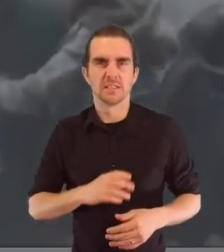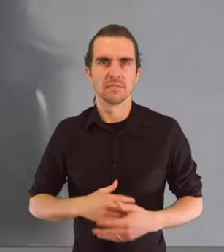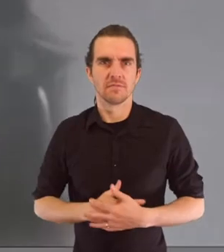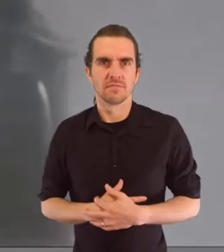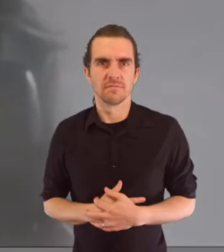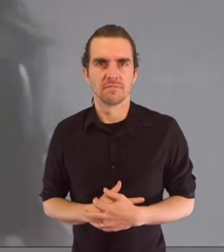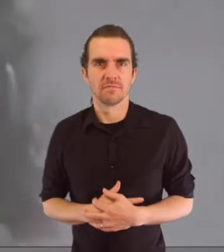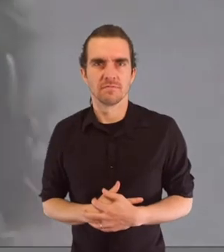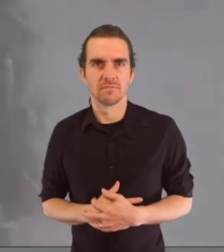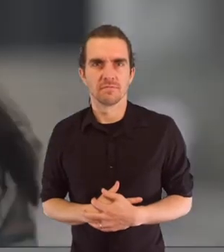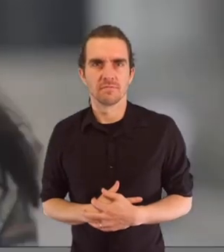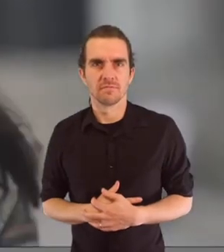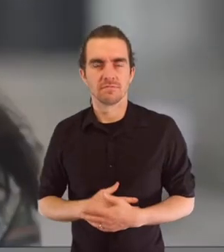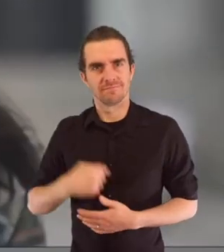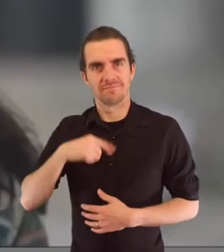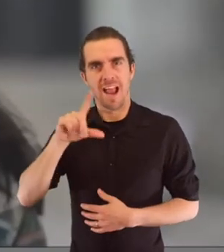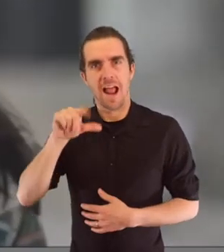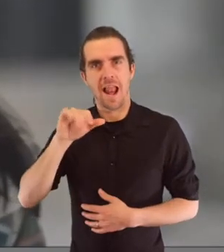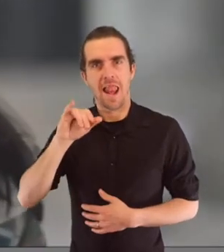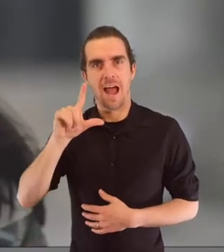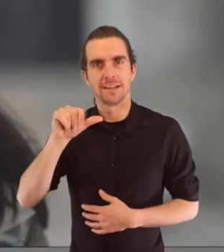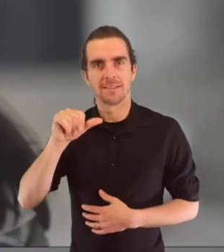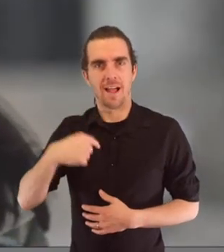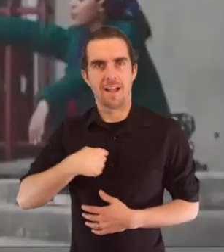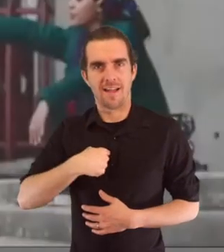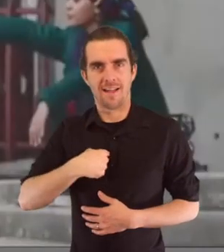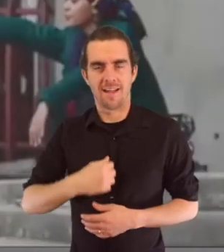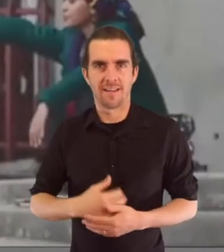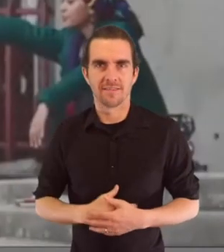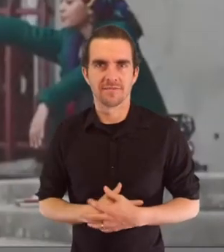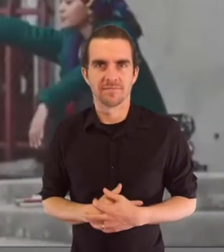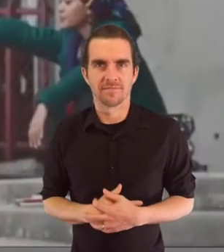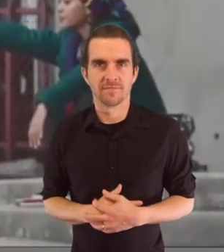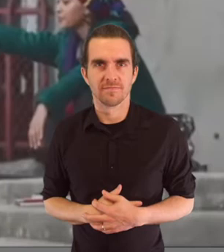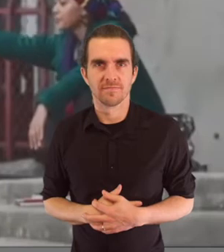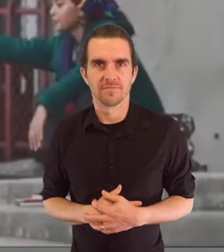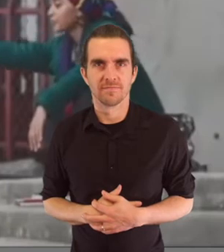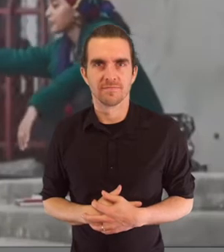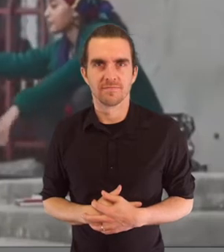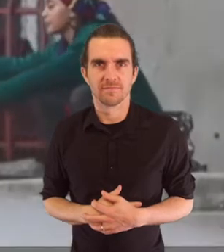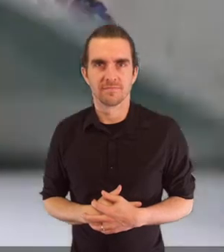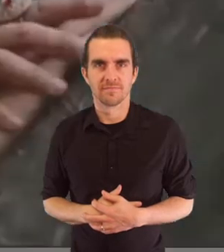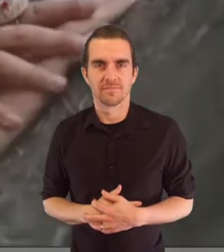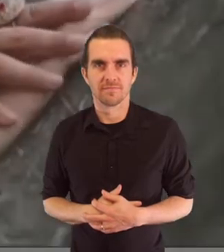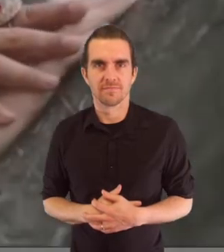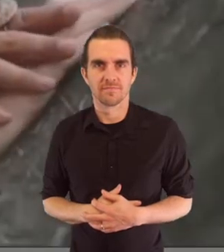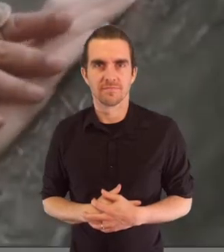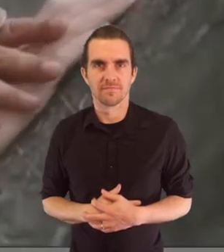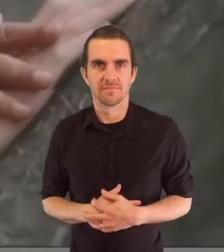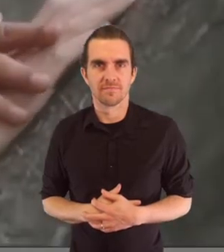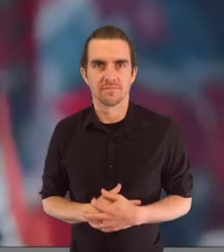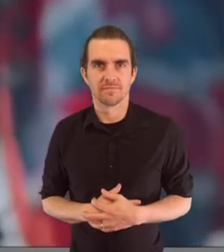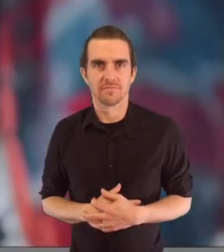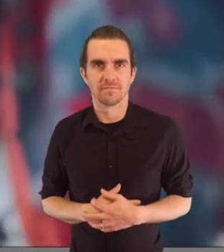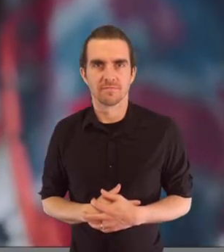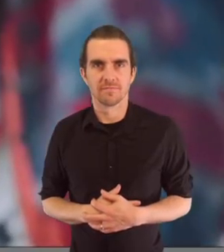She's with a blind girl with a cane called Lila. They hold hands after the demonstration. Lila feels her